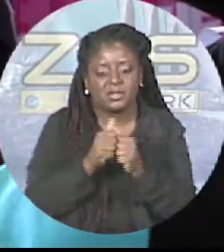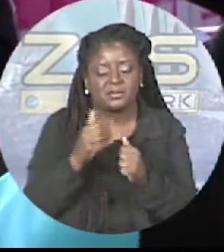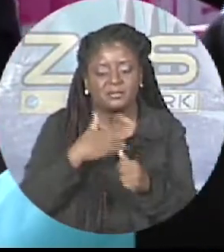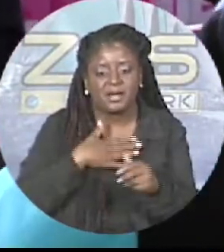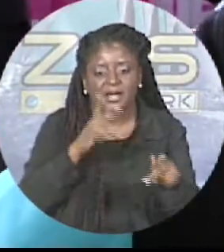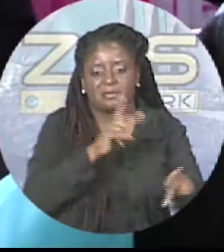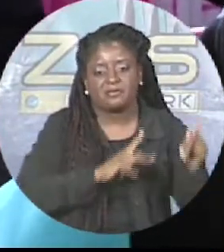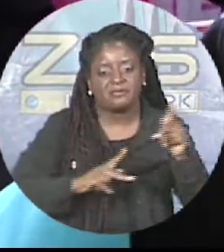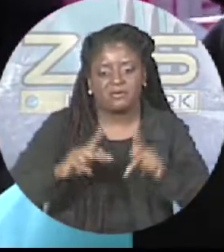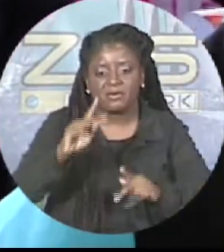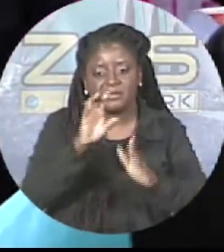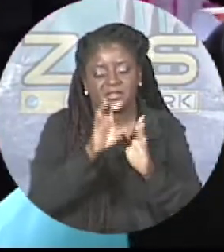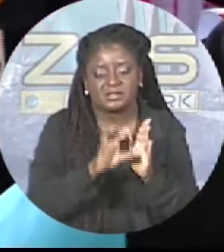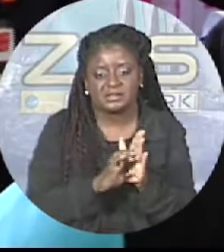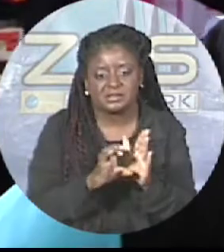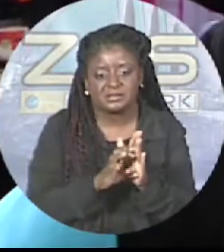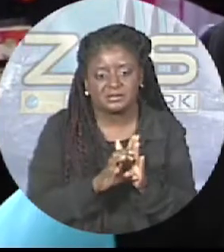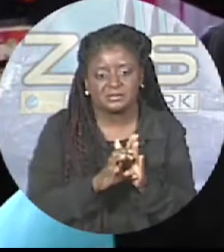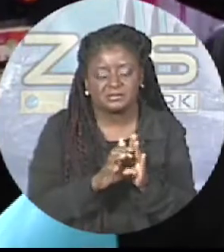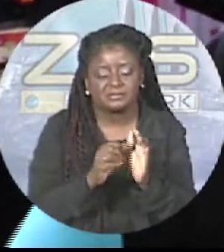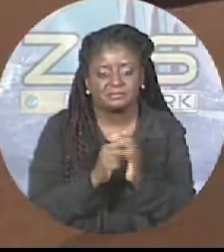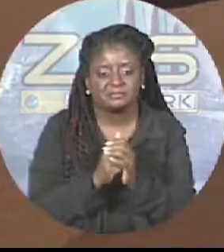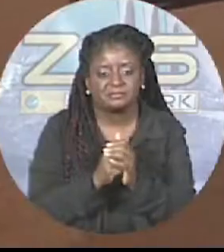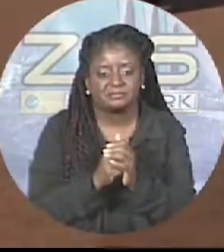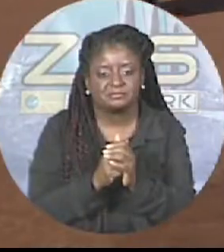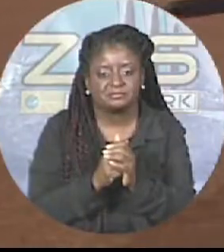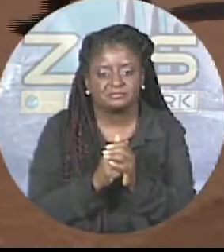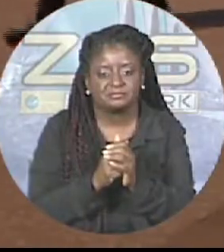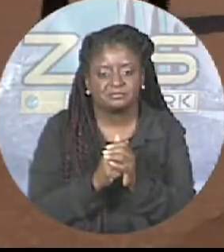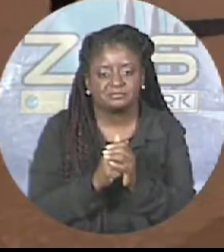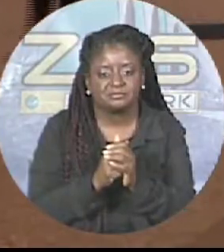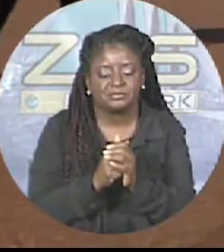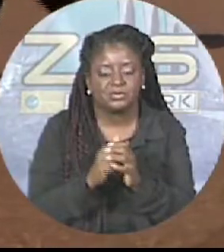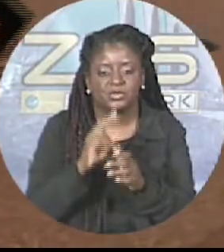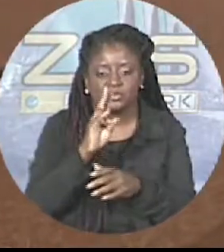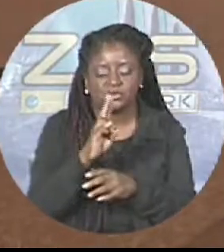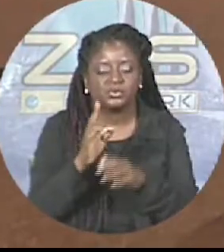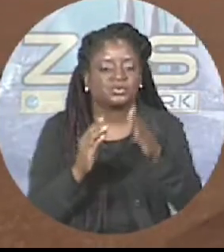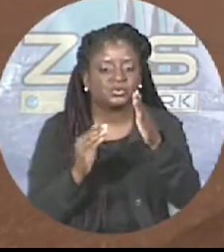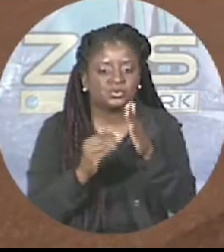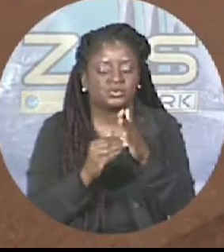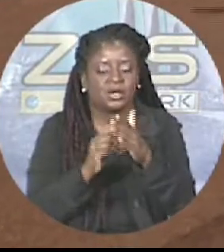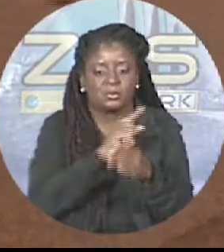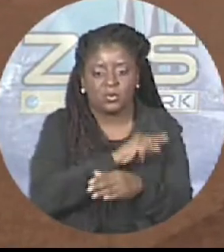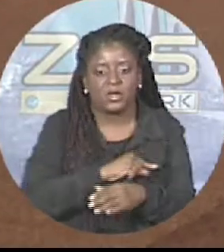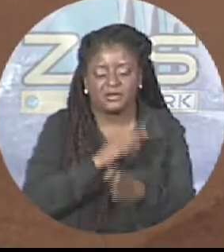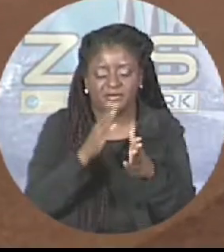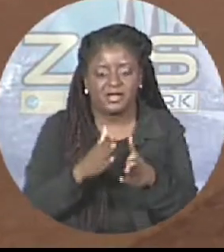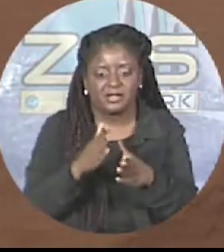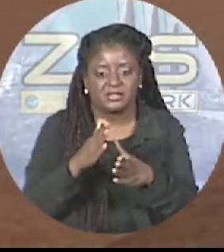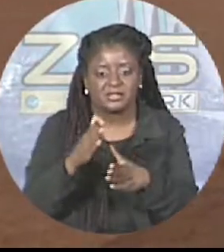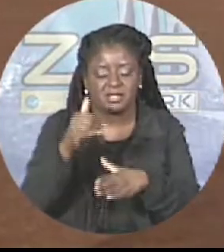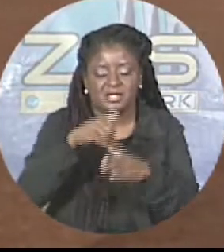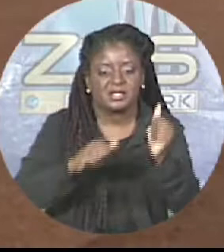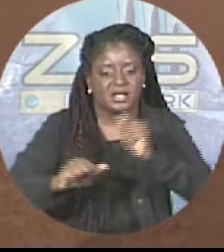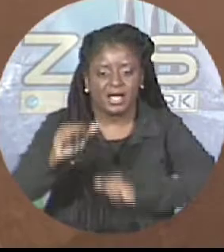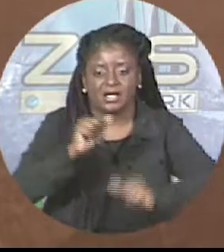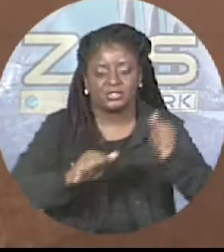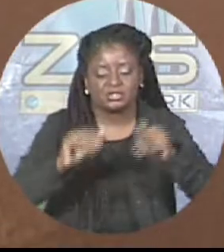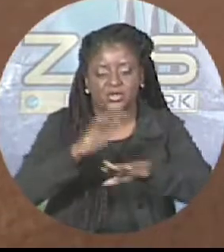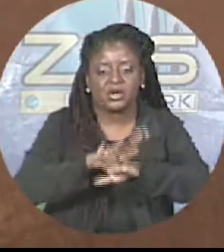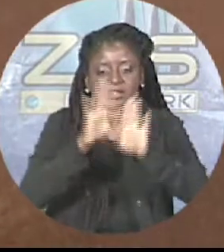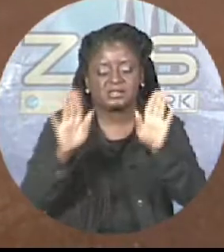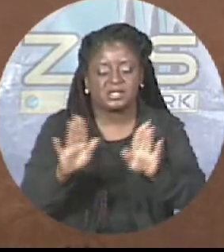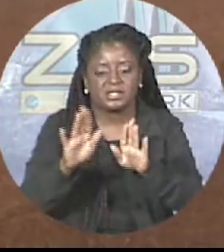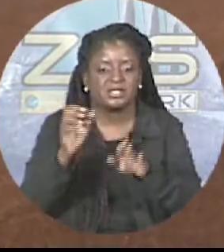compete amongst these very competitors here today. So our two top quarter-milers will be in action on Sunday. Shawnee Miller quest